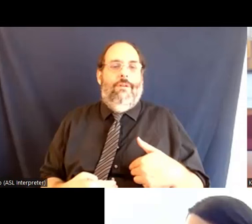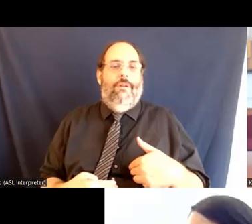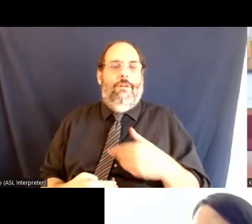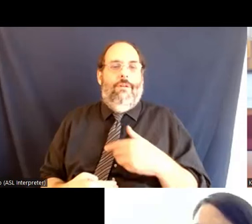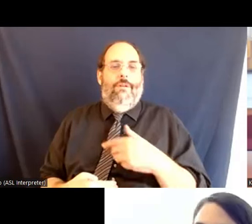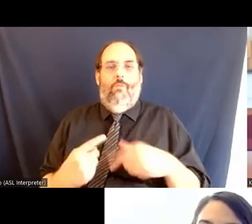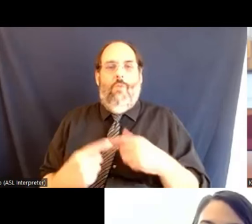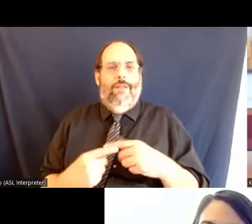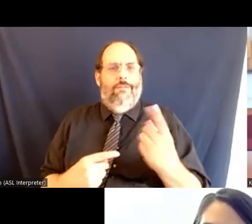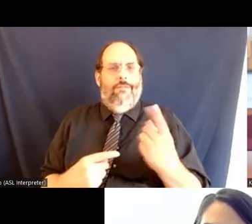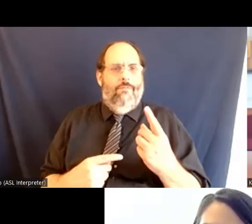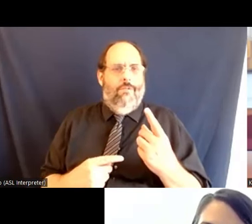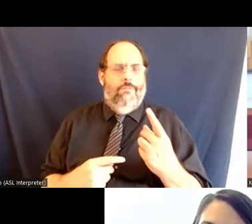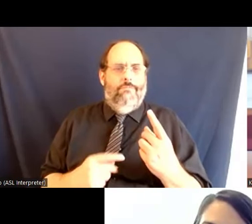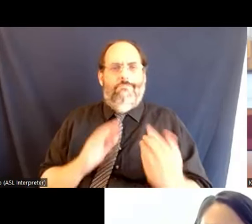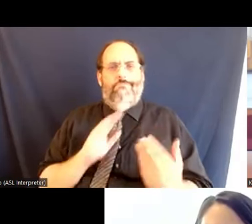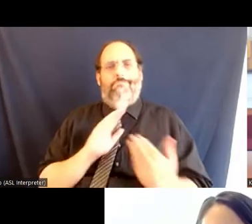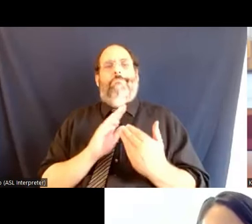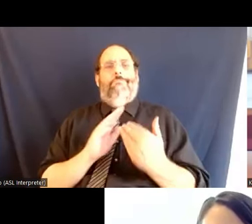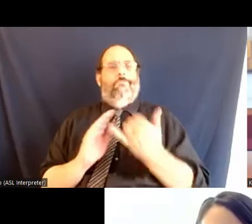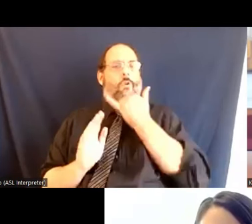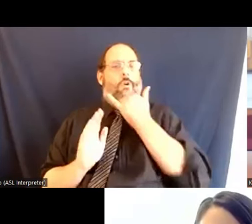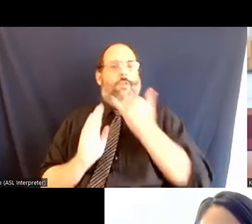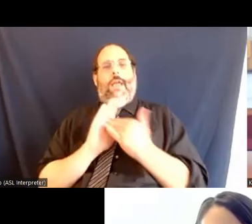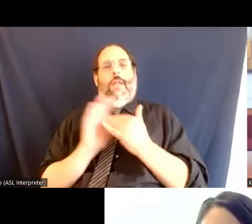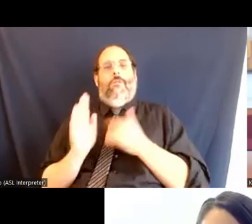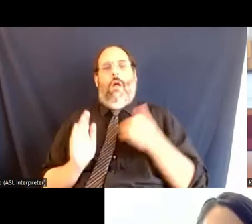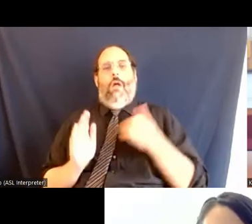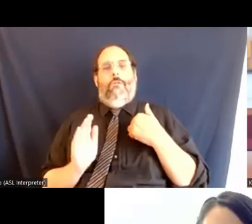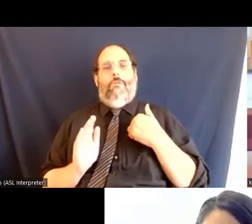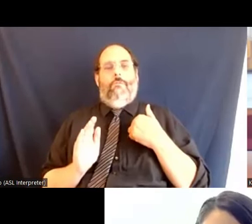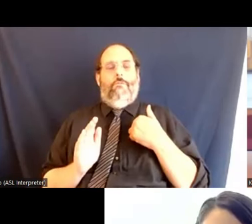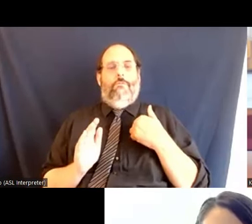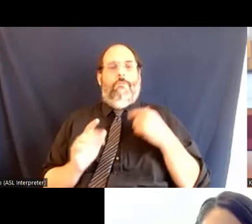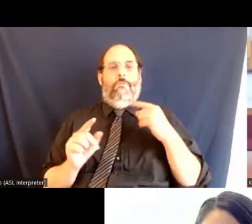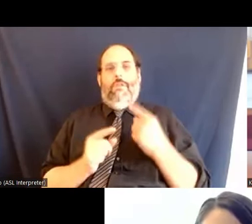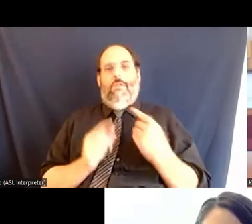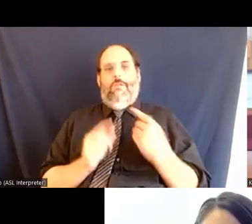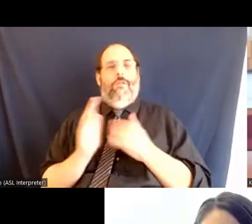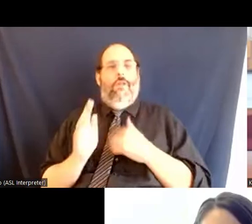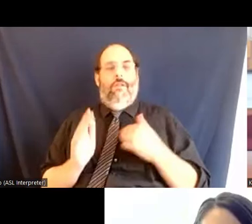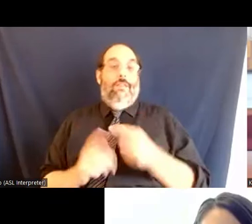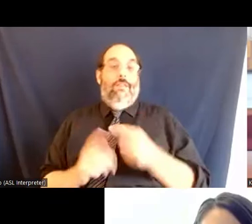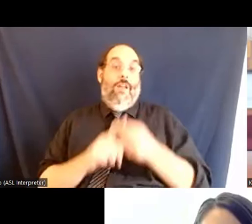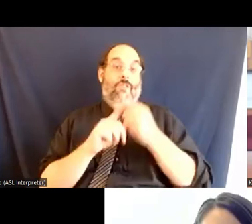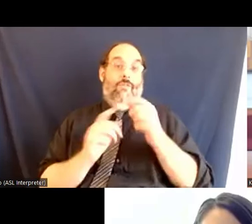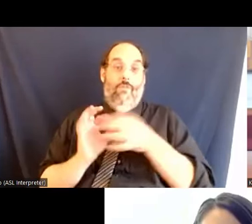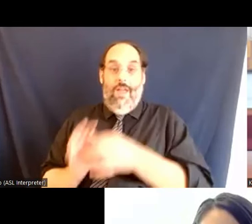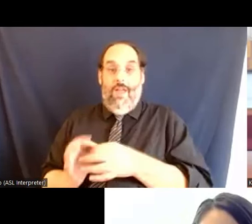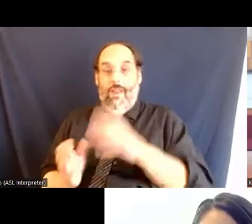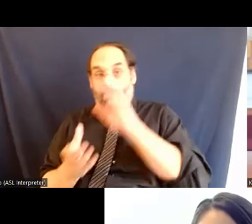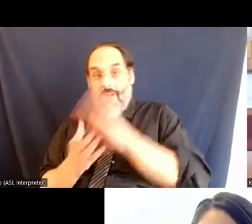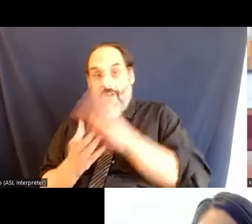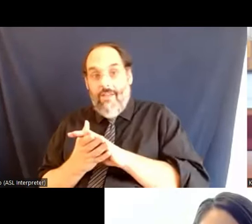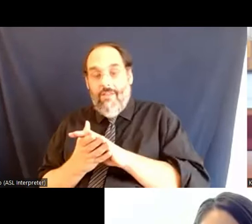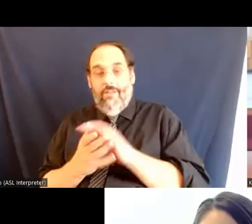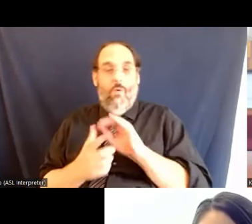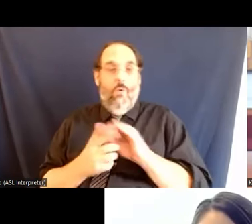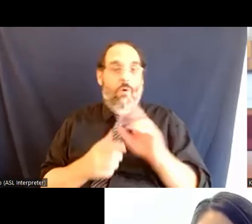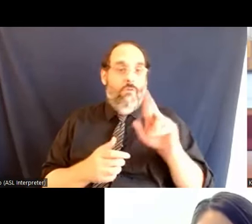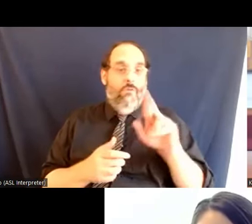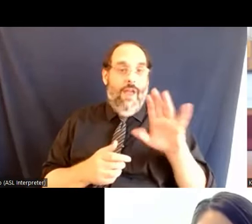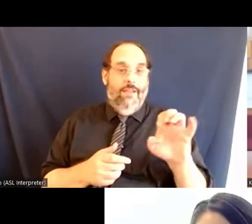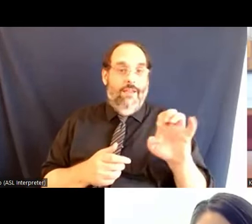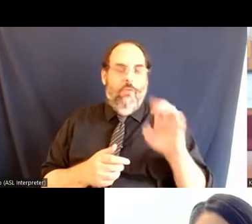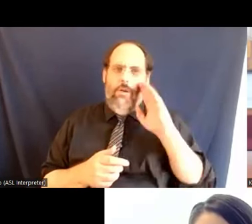experience wrong, especially when it's a racialized or ethic or faith-related wrong, we instinctively know what's wrong. We don't always